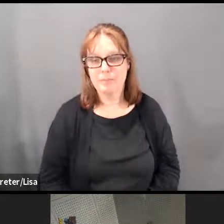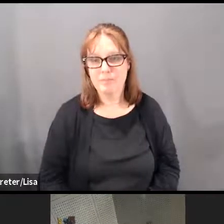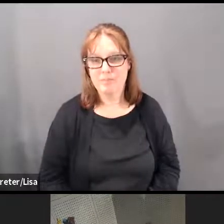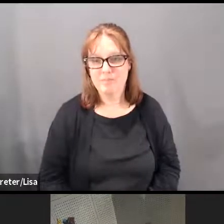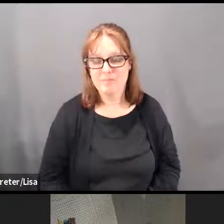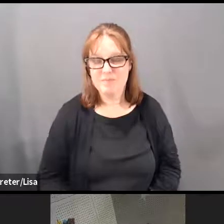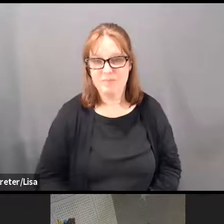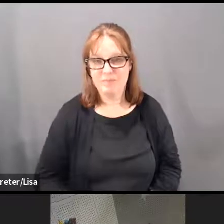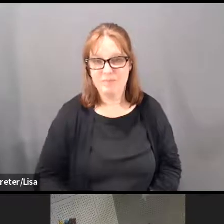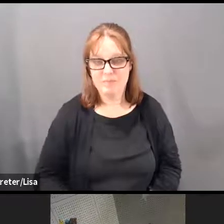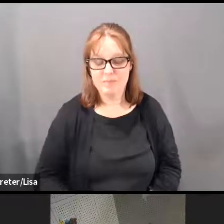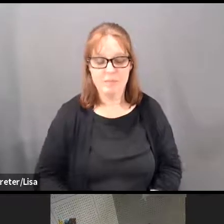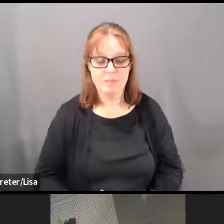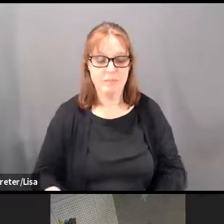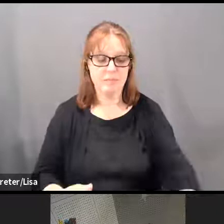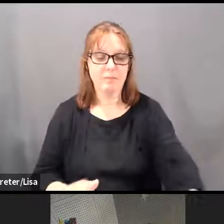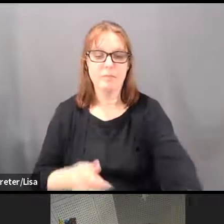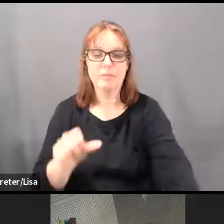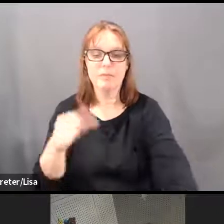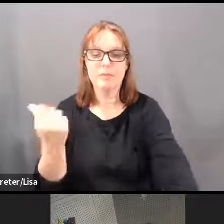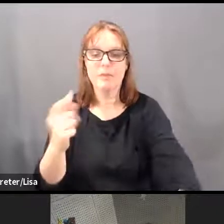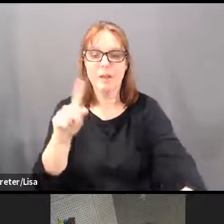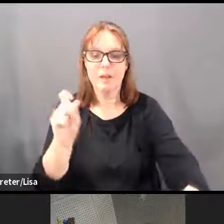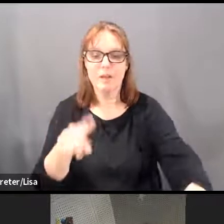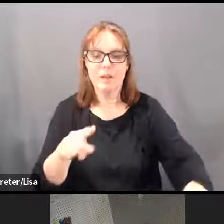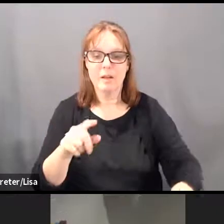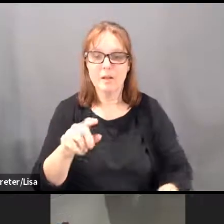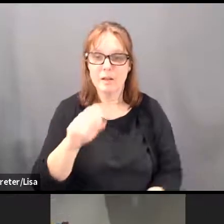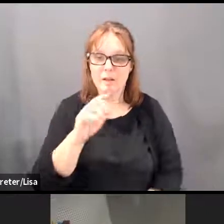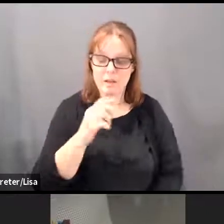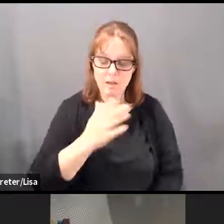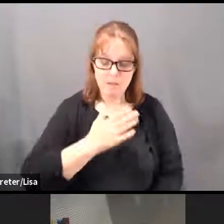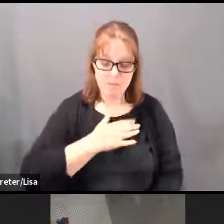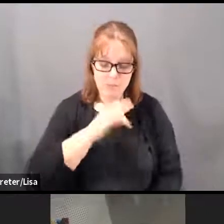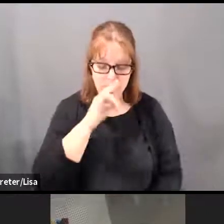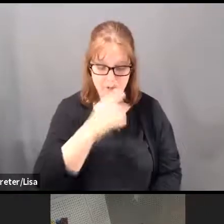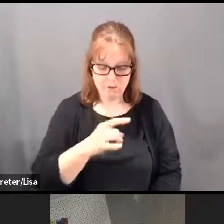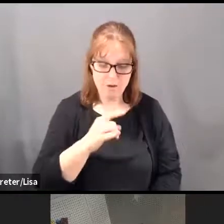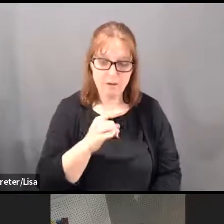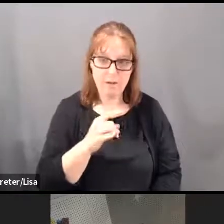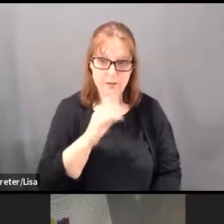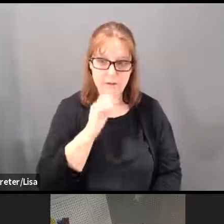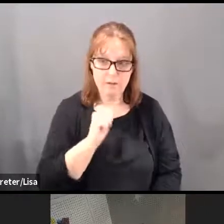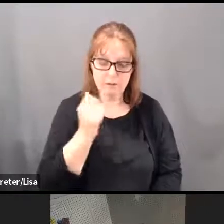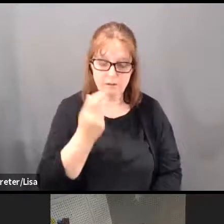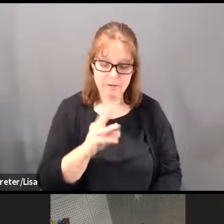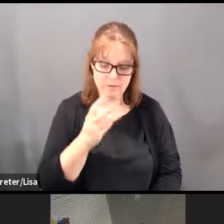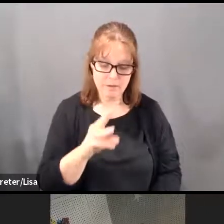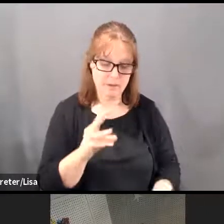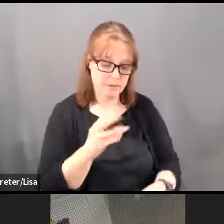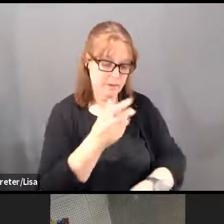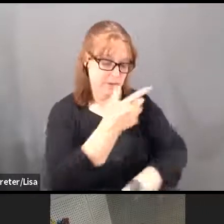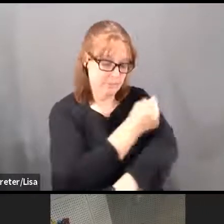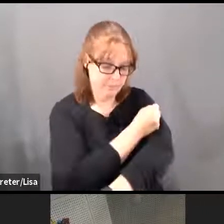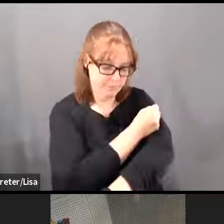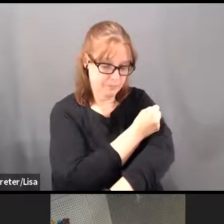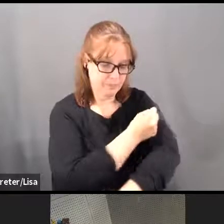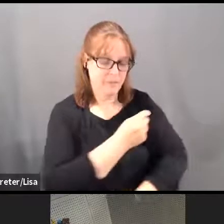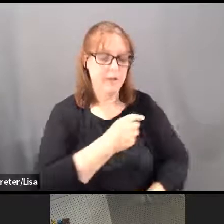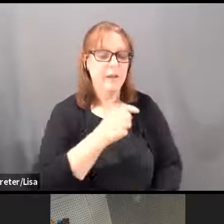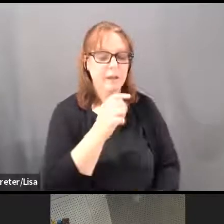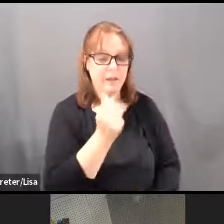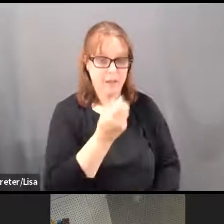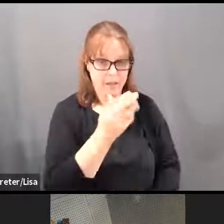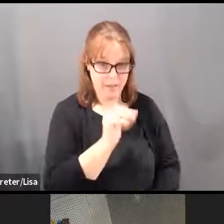So here's another question. My 16-year-old child received the Pfizer vaccine in April. She had minimal symptoms, minimal